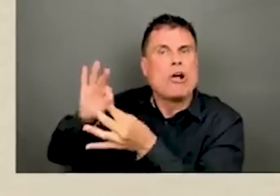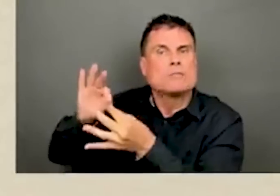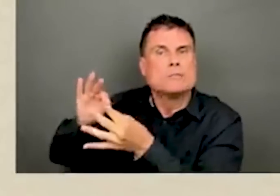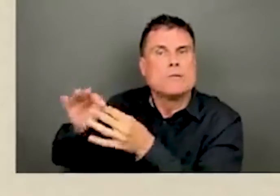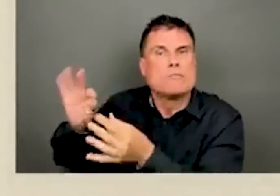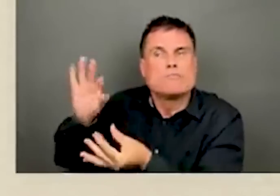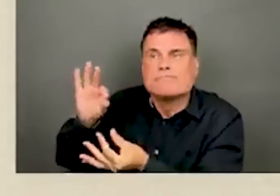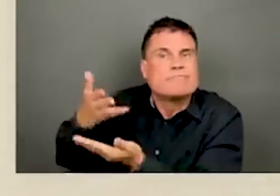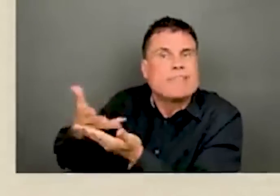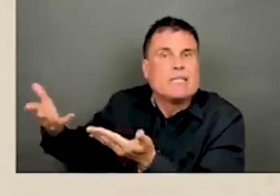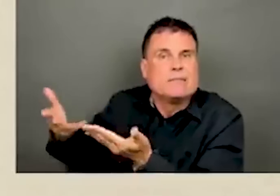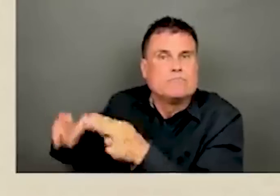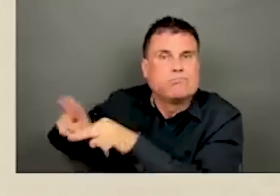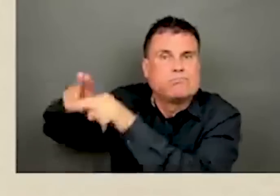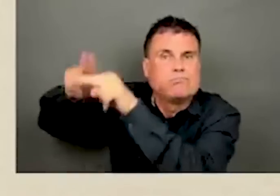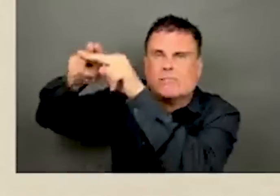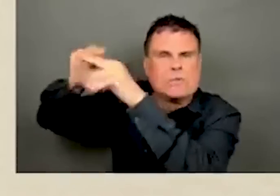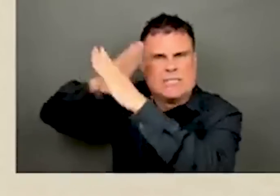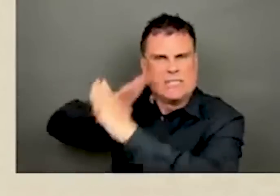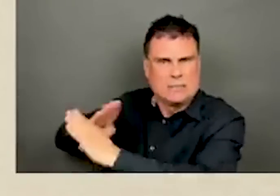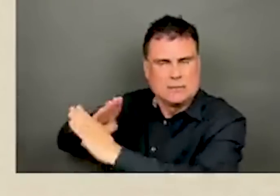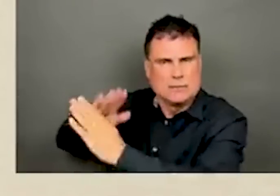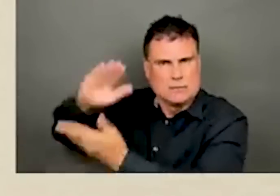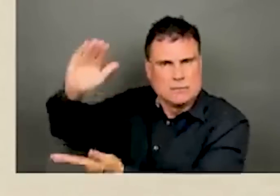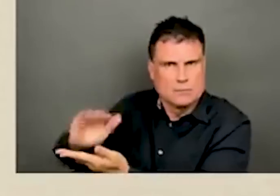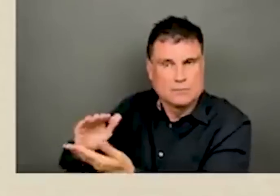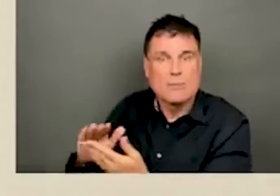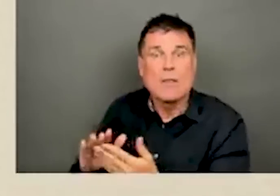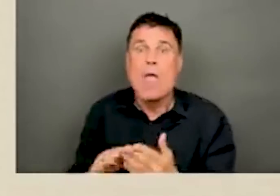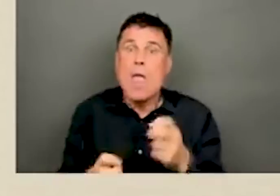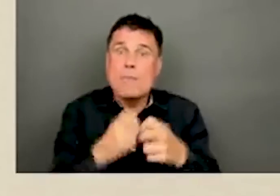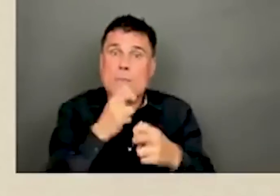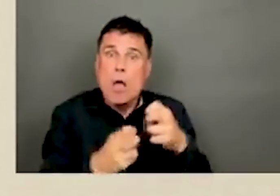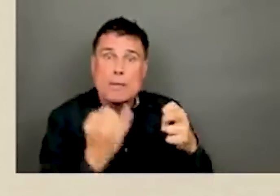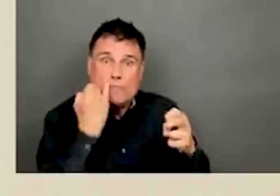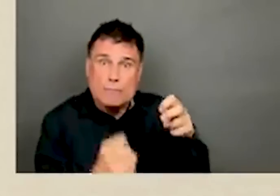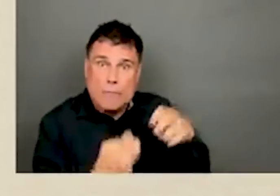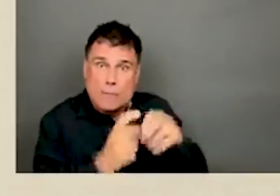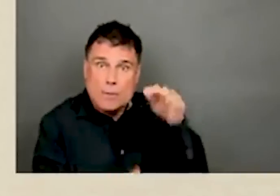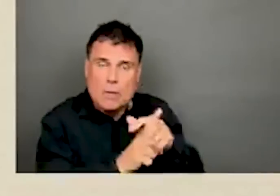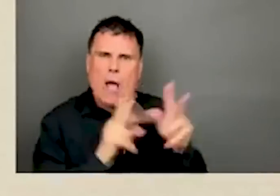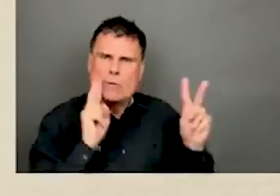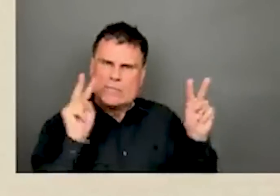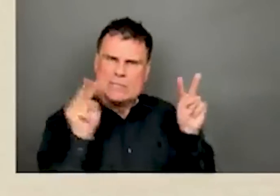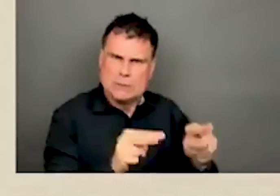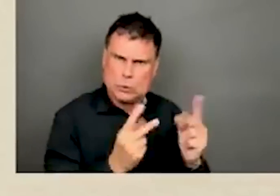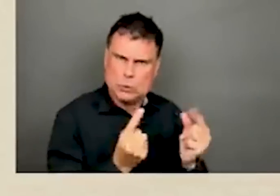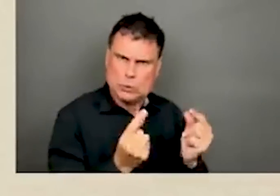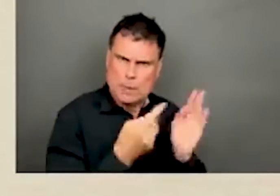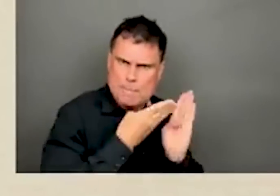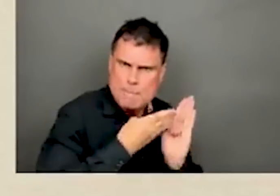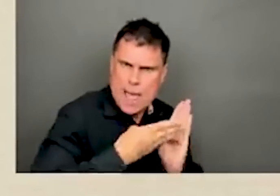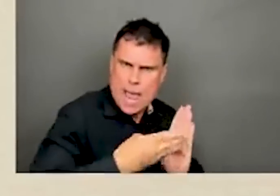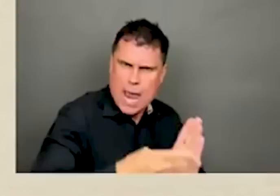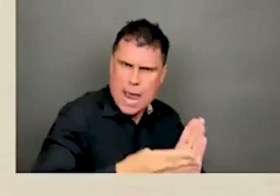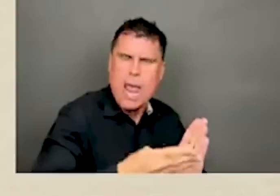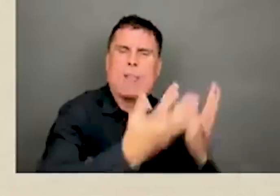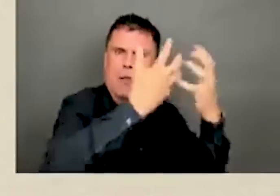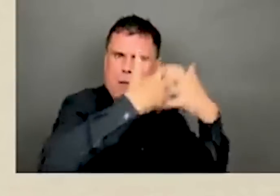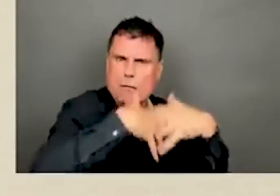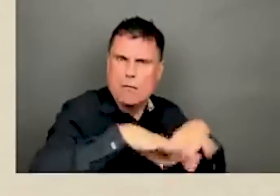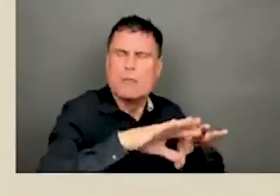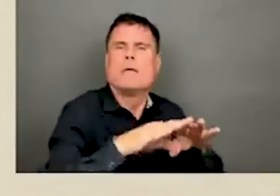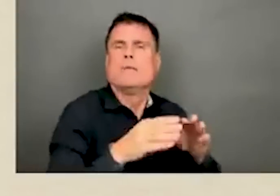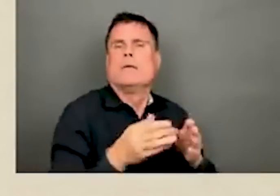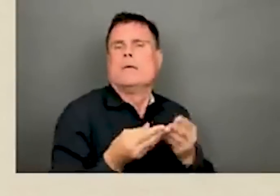with things as they come toward you, planning and preparing to do the best you can every step of the way. A cabinet government is just